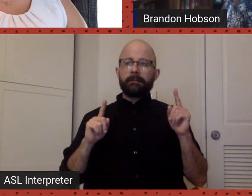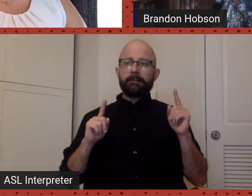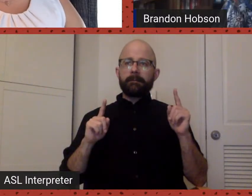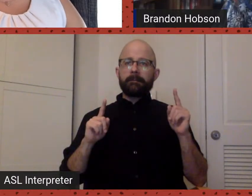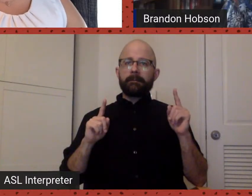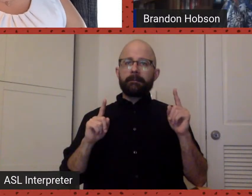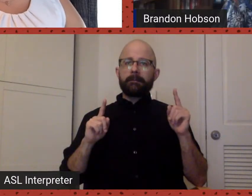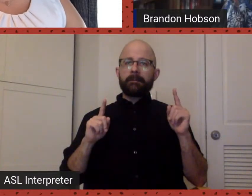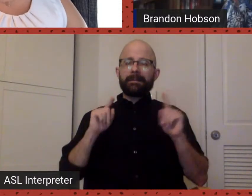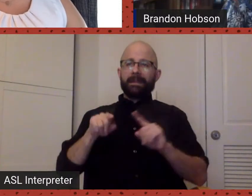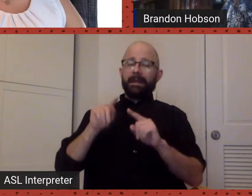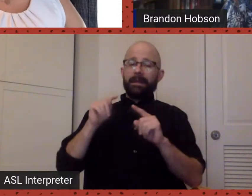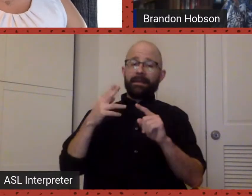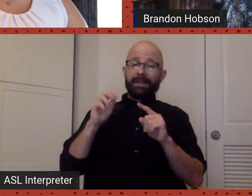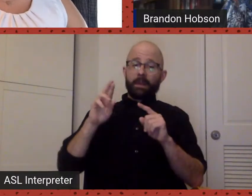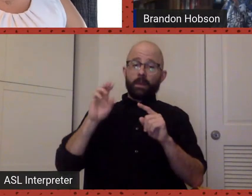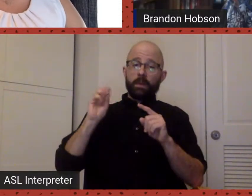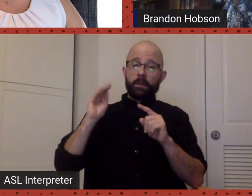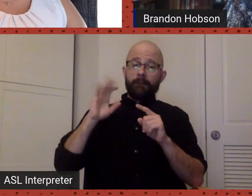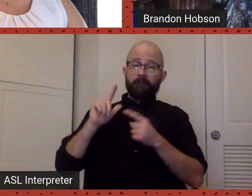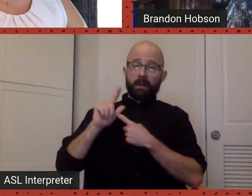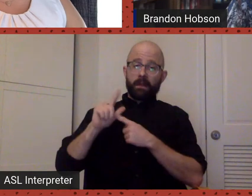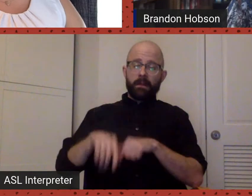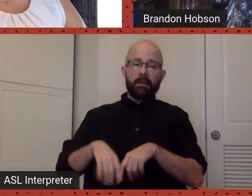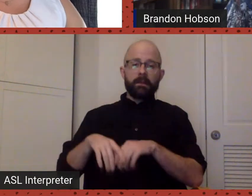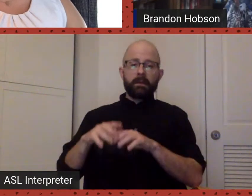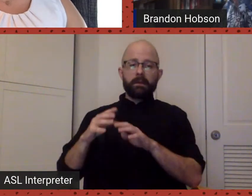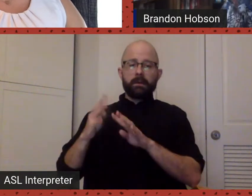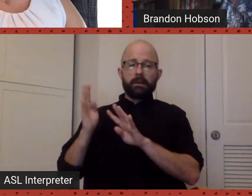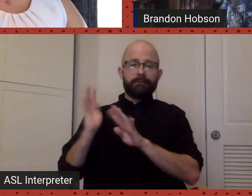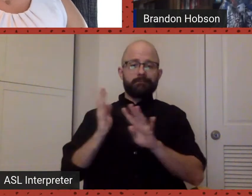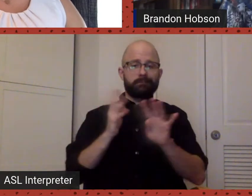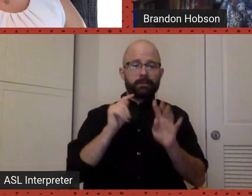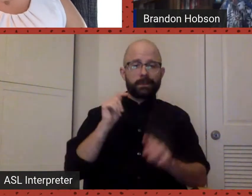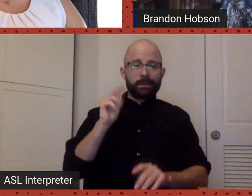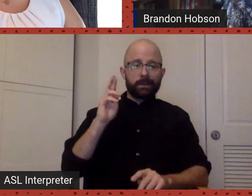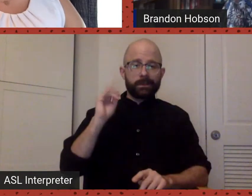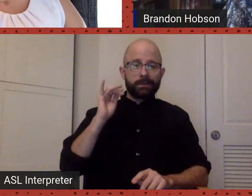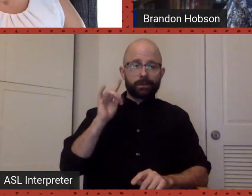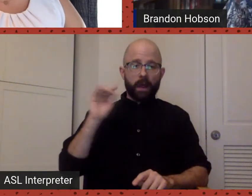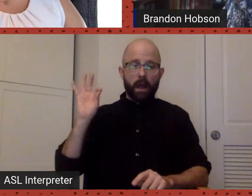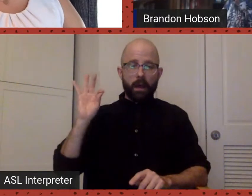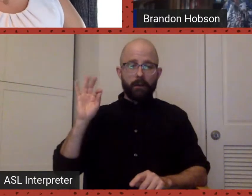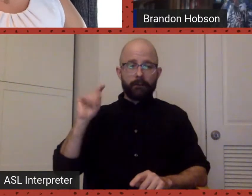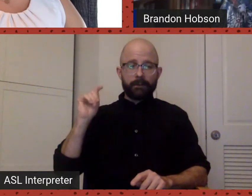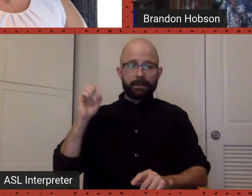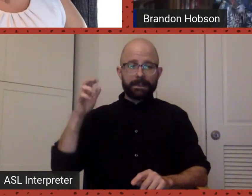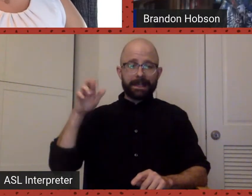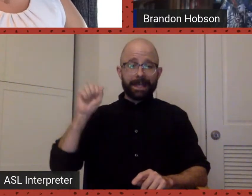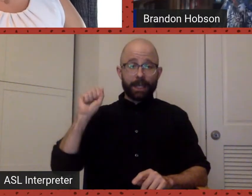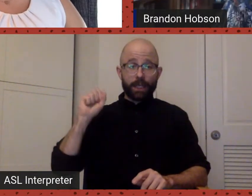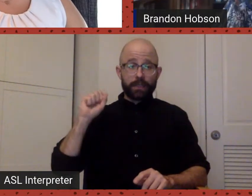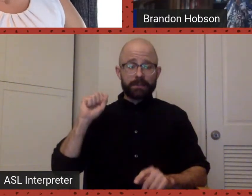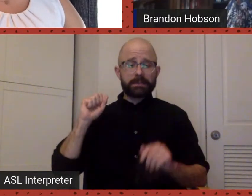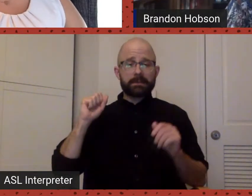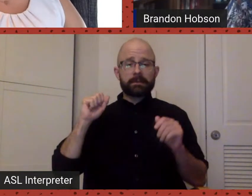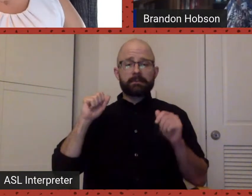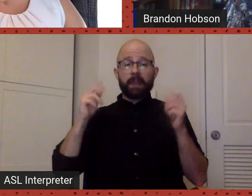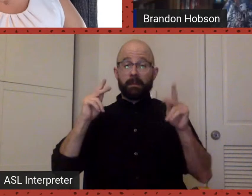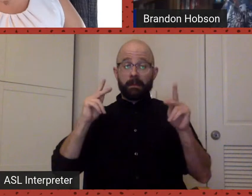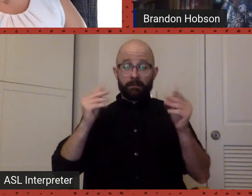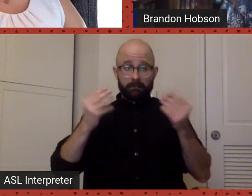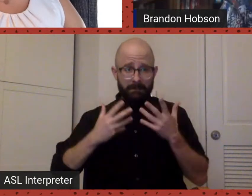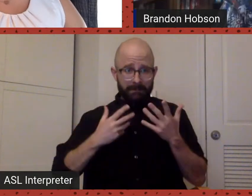the removal of the Trail of Tears, which a lot of people told me they didn't study in school or